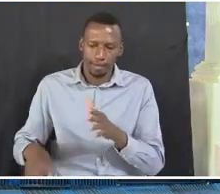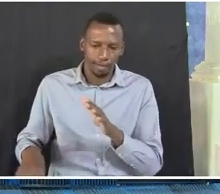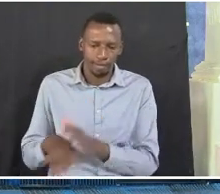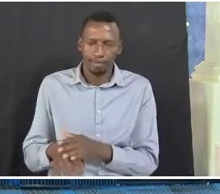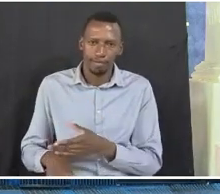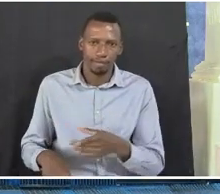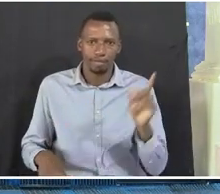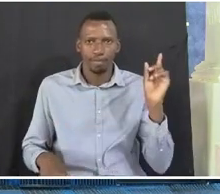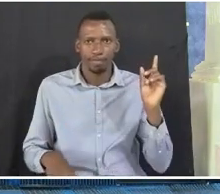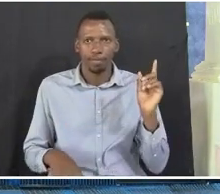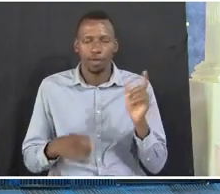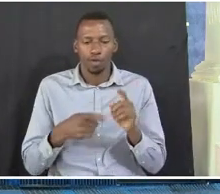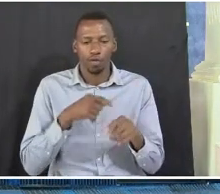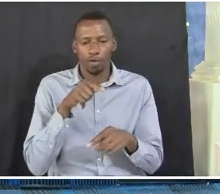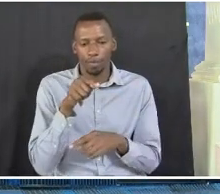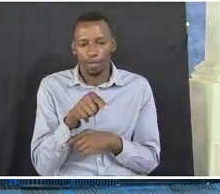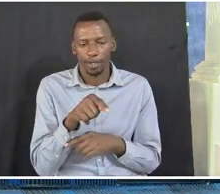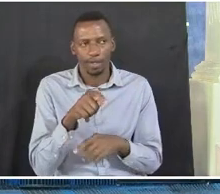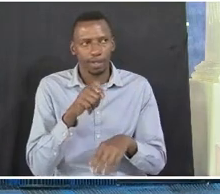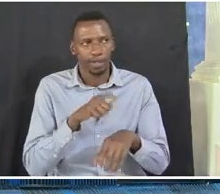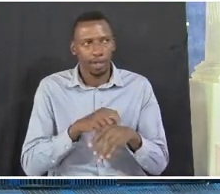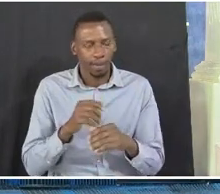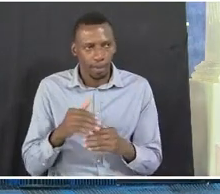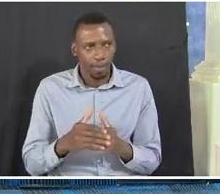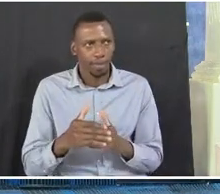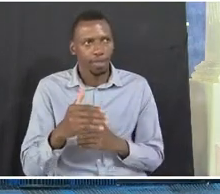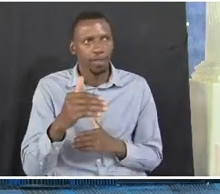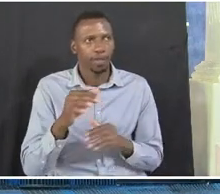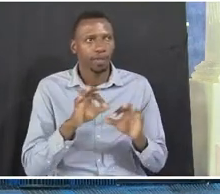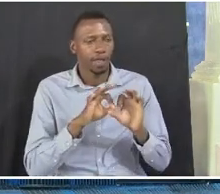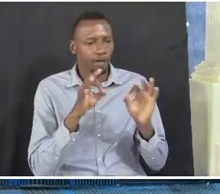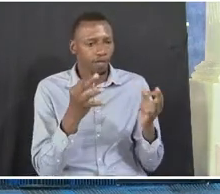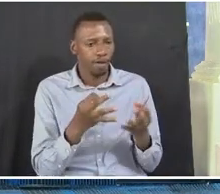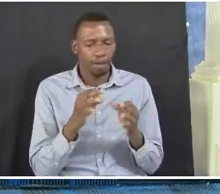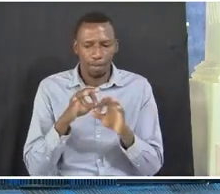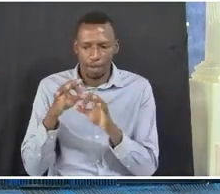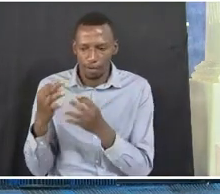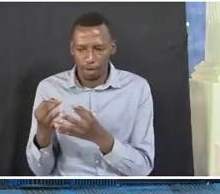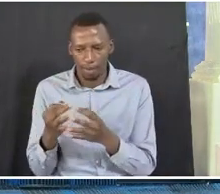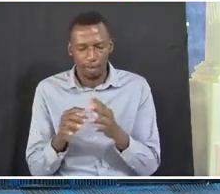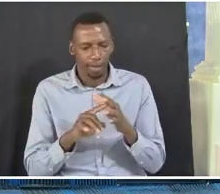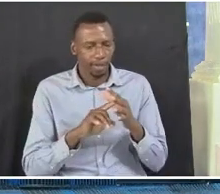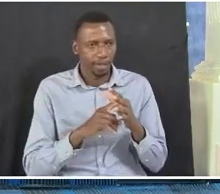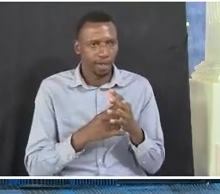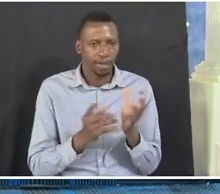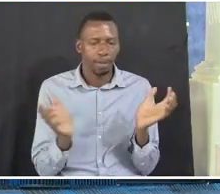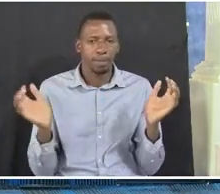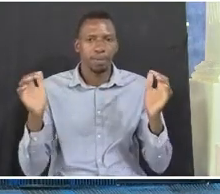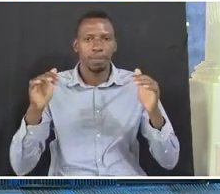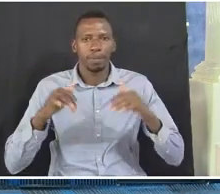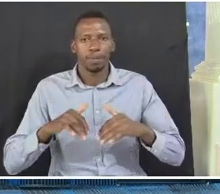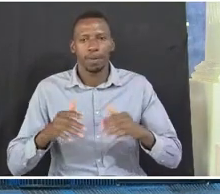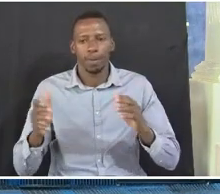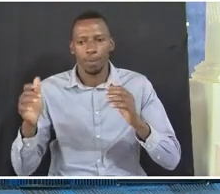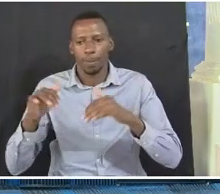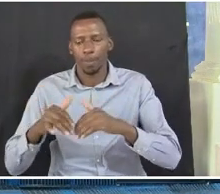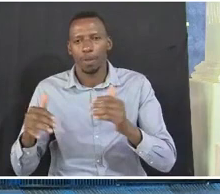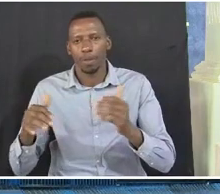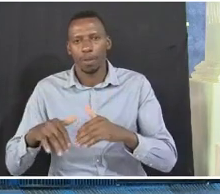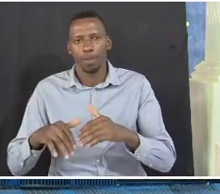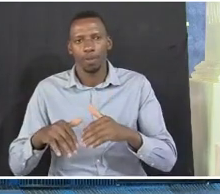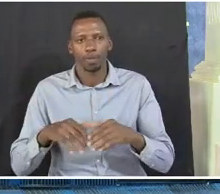man. From this point on, families started disintegrating and dying,